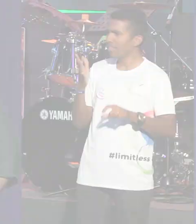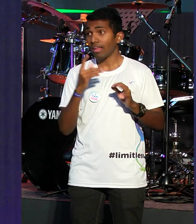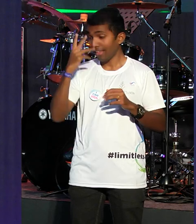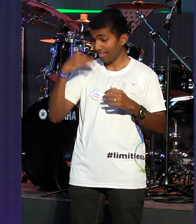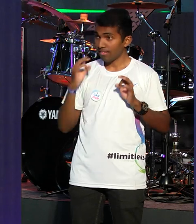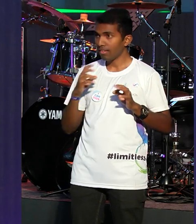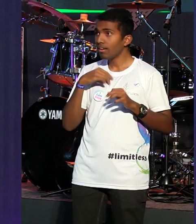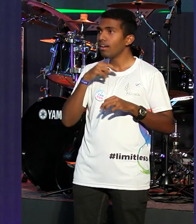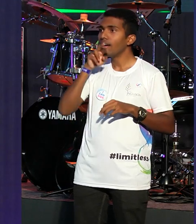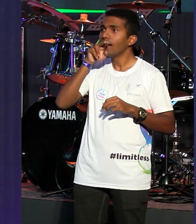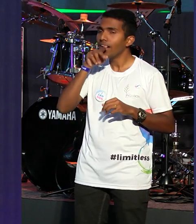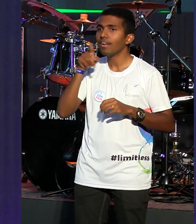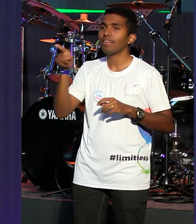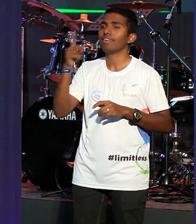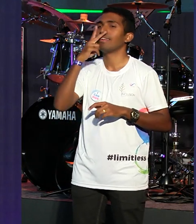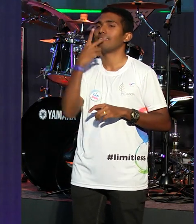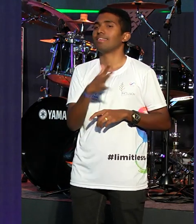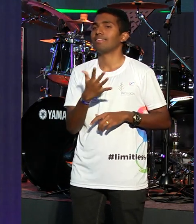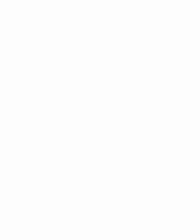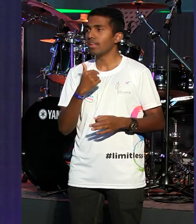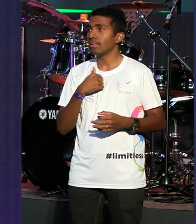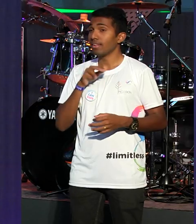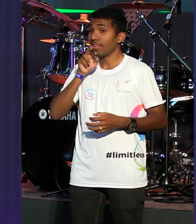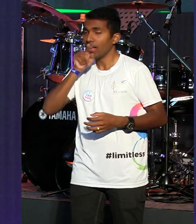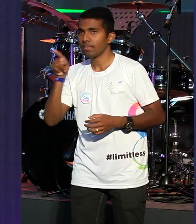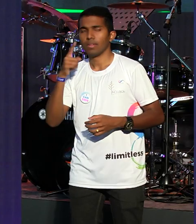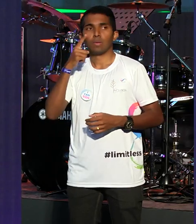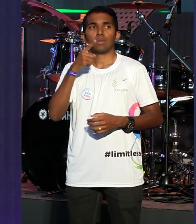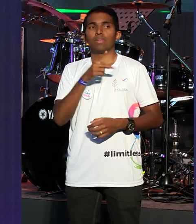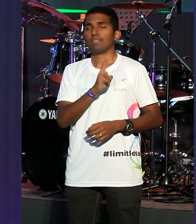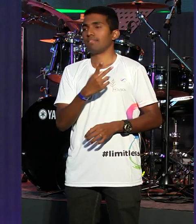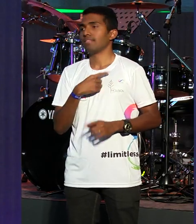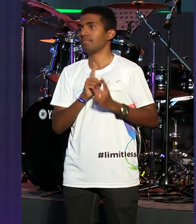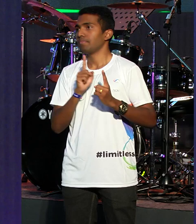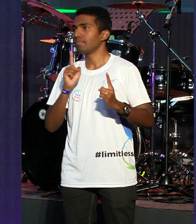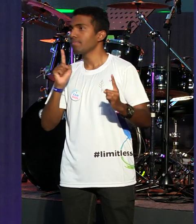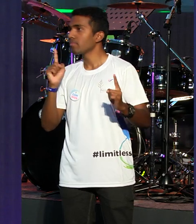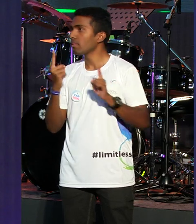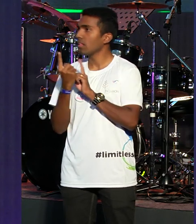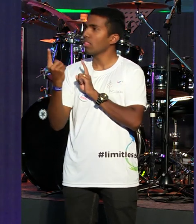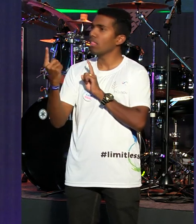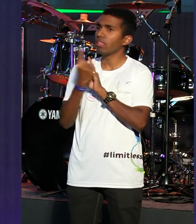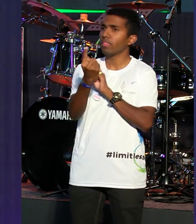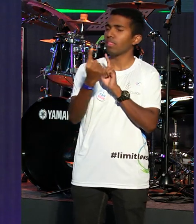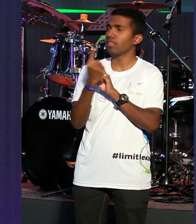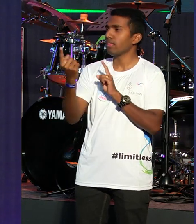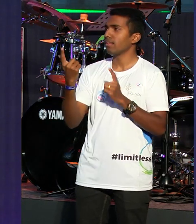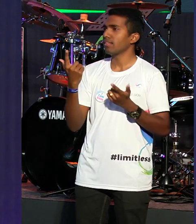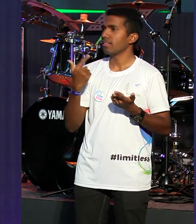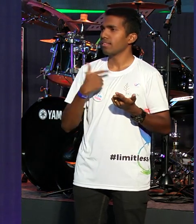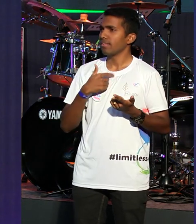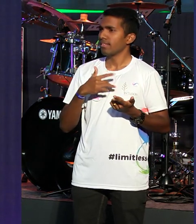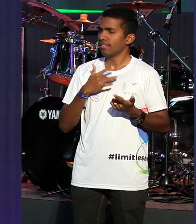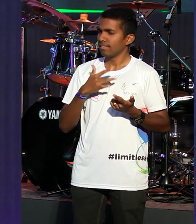you know. I got a chance to make a movie, which was my dream. And Ram Gopal Verma was the producer. And not that he told me, but he had no problem with